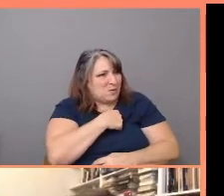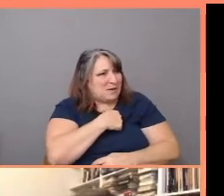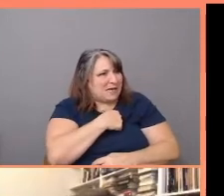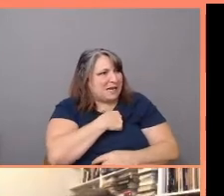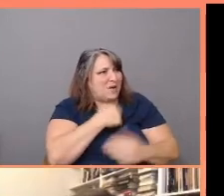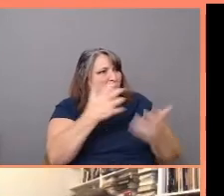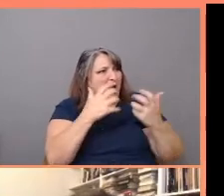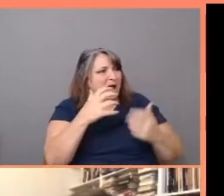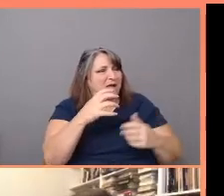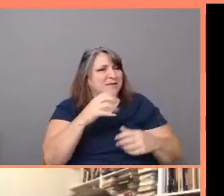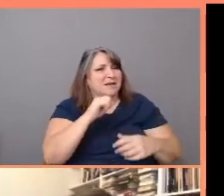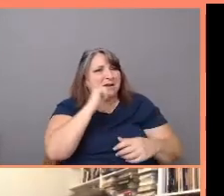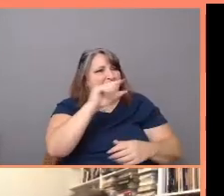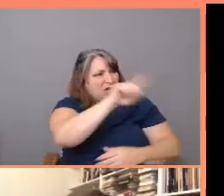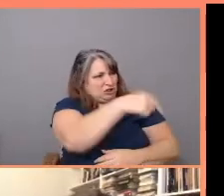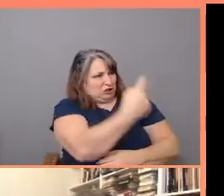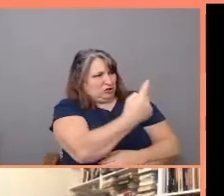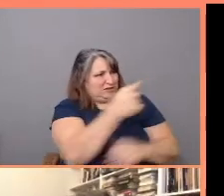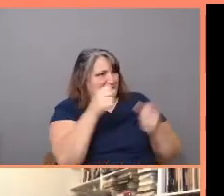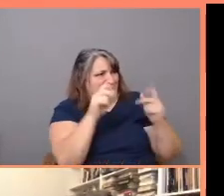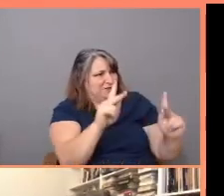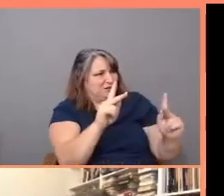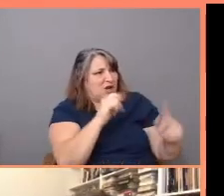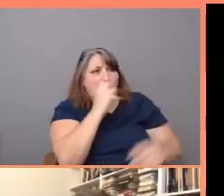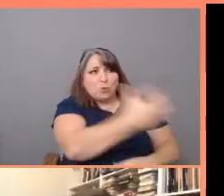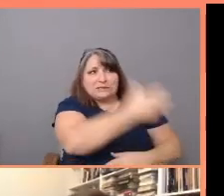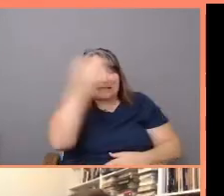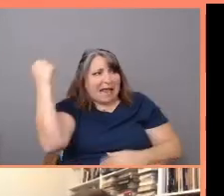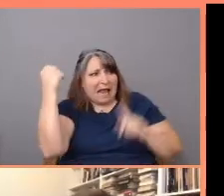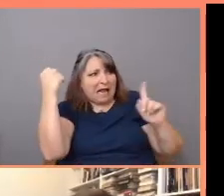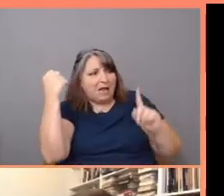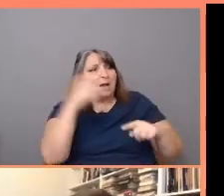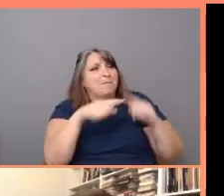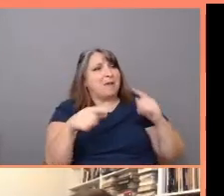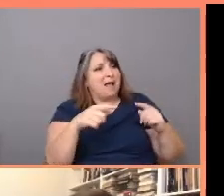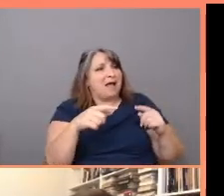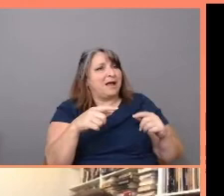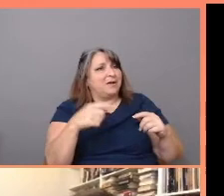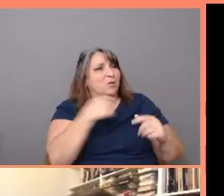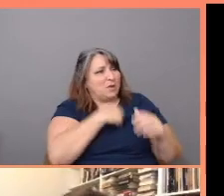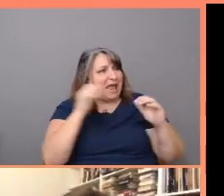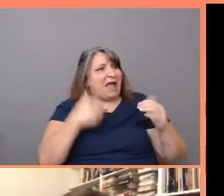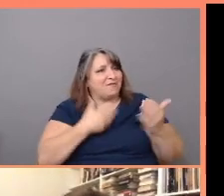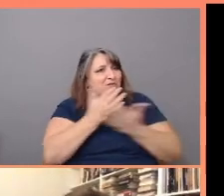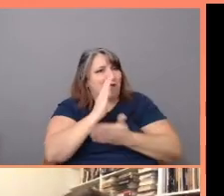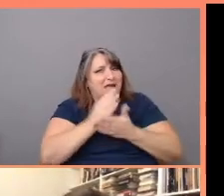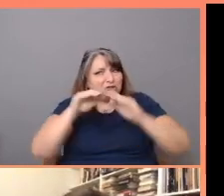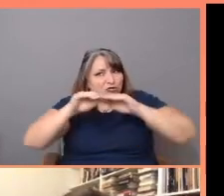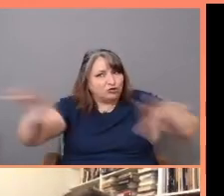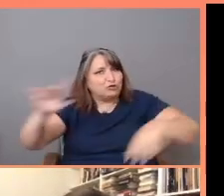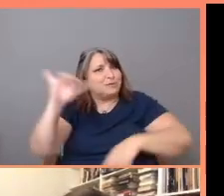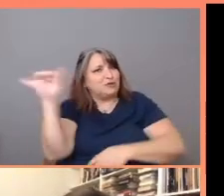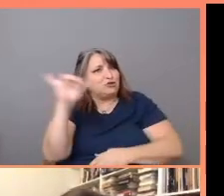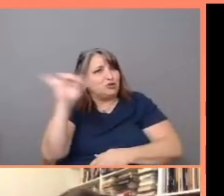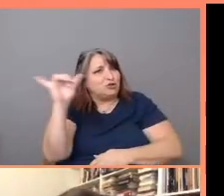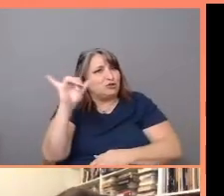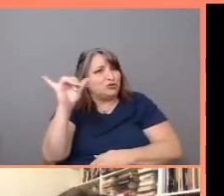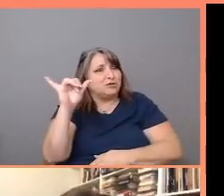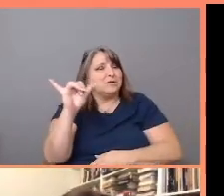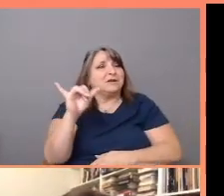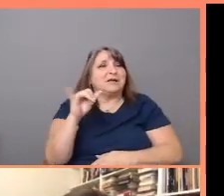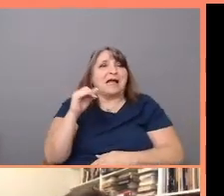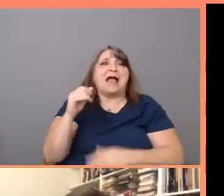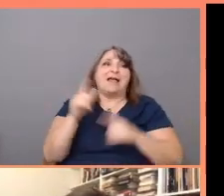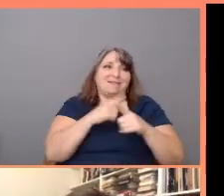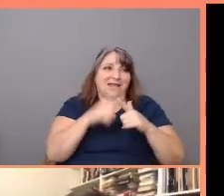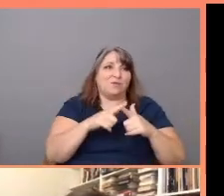non-exclusive opportunity to do it, not to take it away from them, but to do it non-exclusively and recoup that on our own. And we were able to do